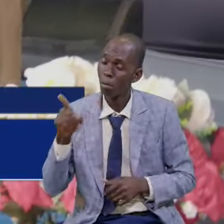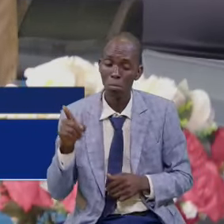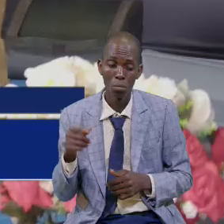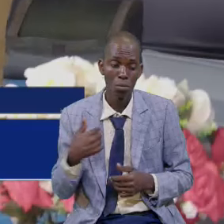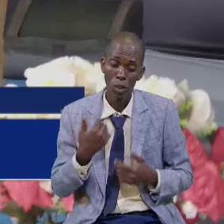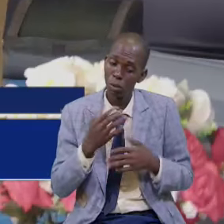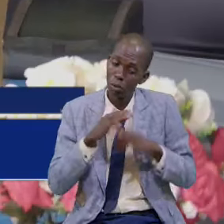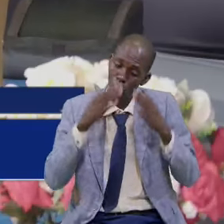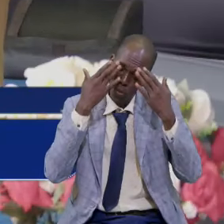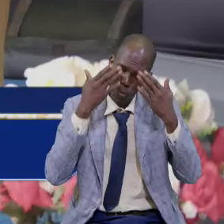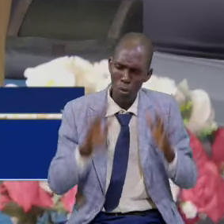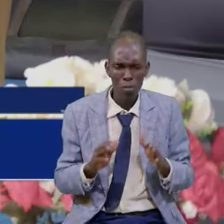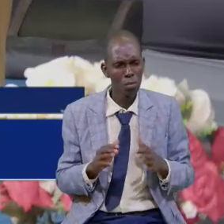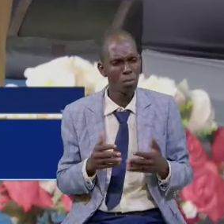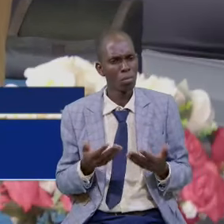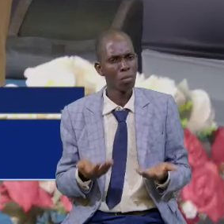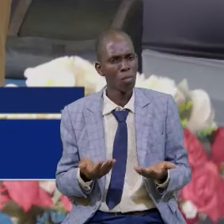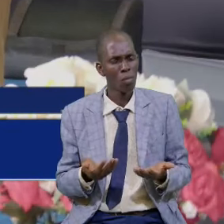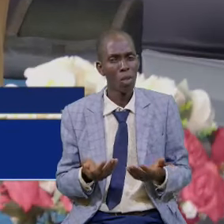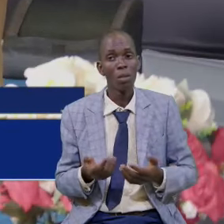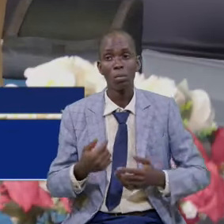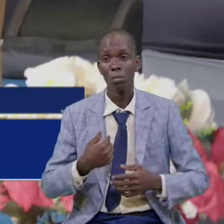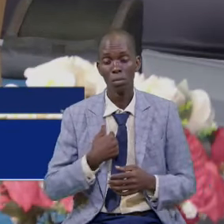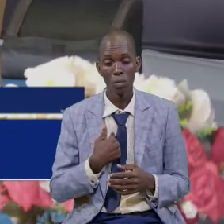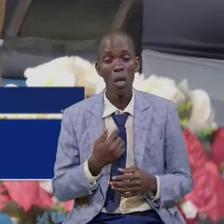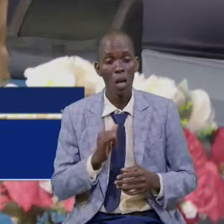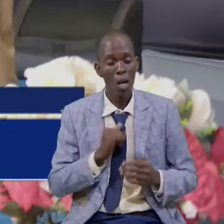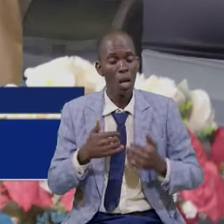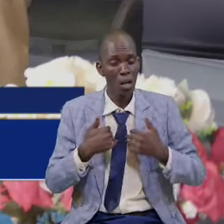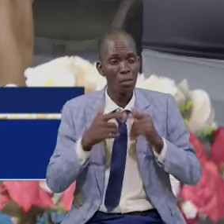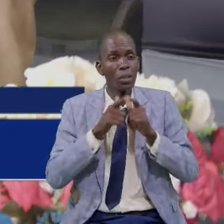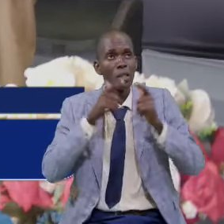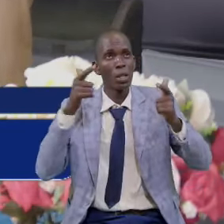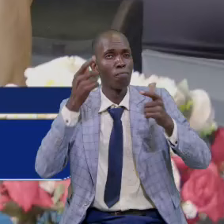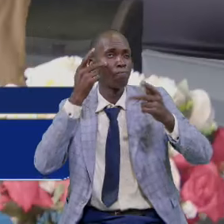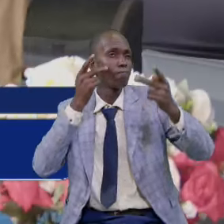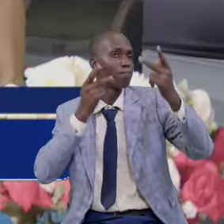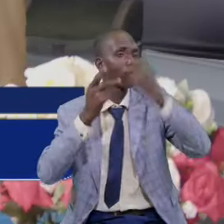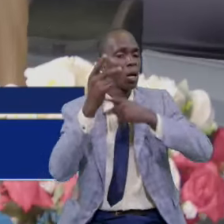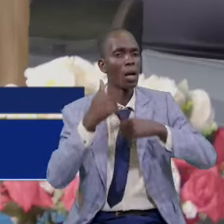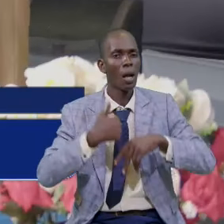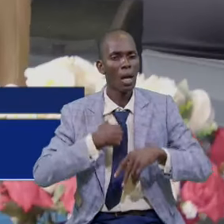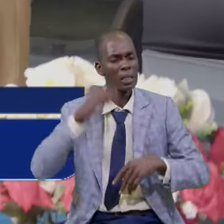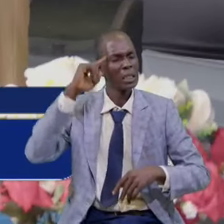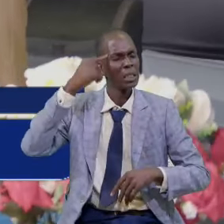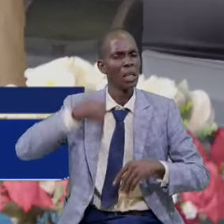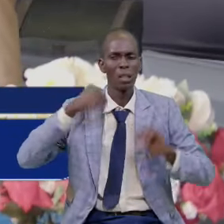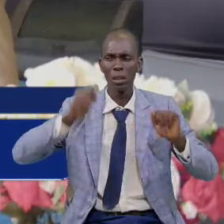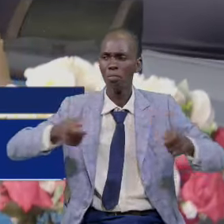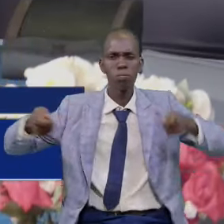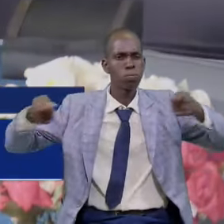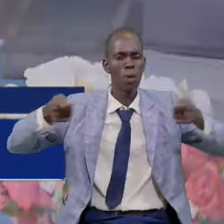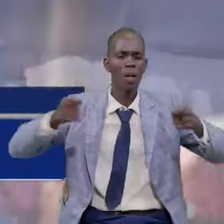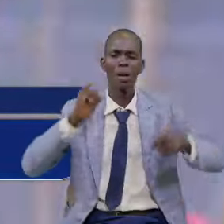I you know, I had a great ambition, and I thought I would lead the nation. But you know what?